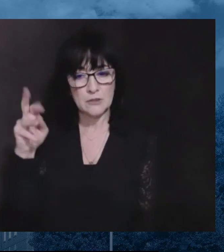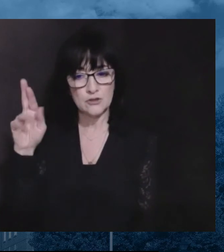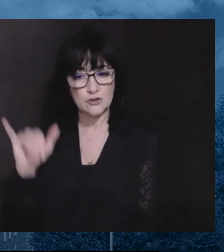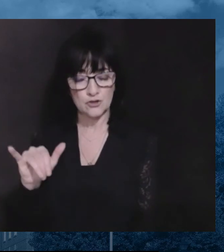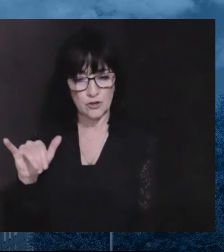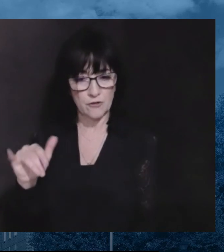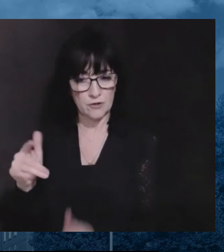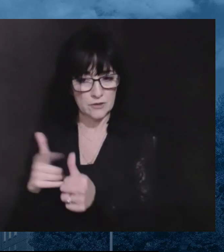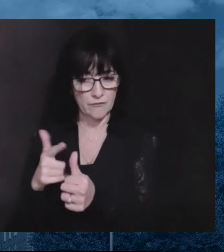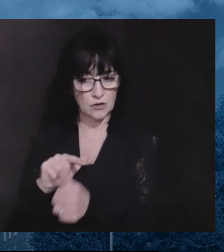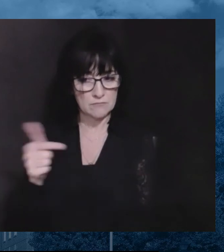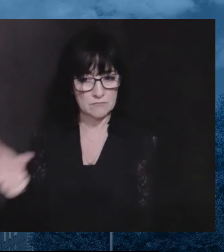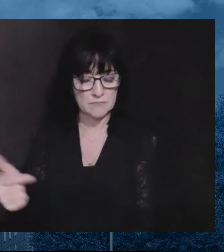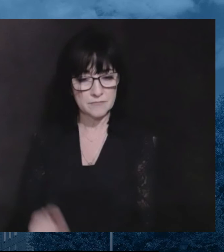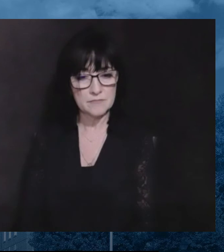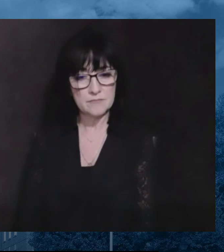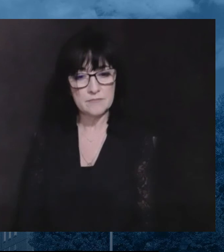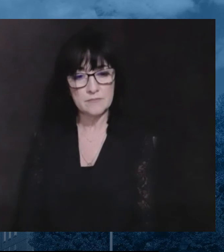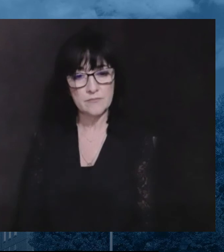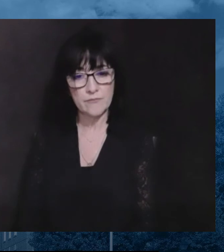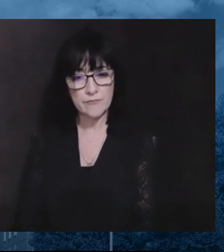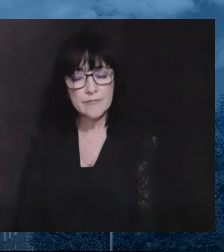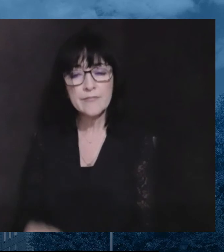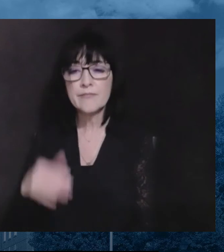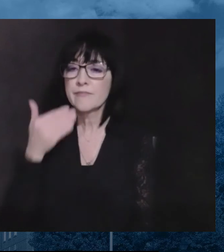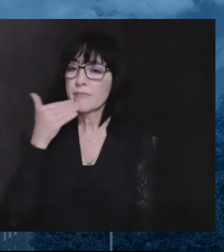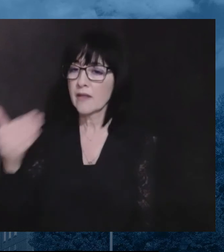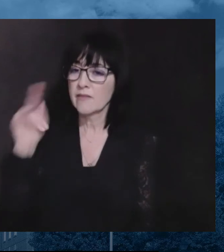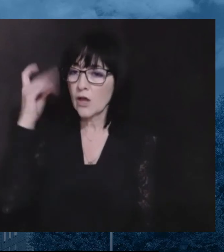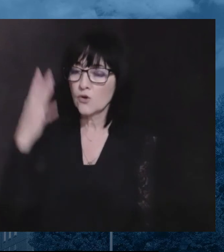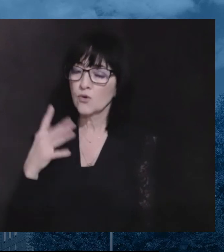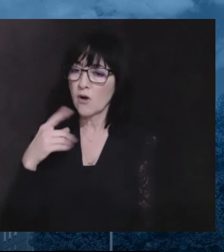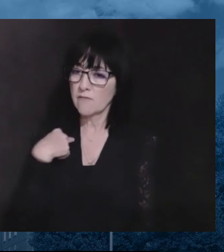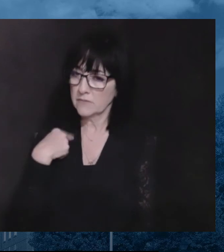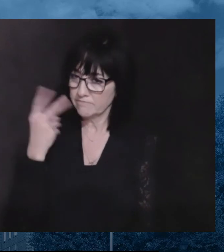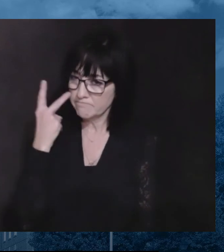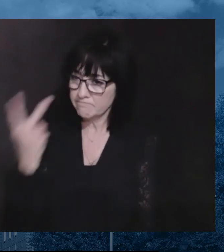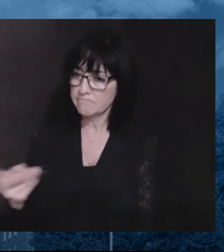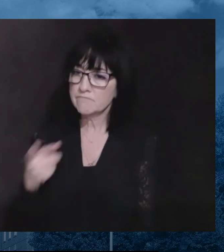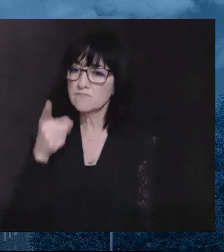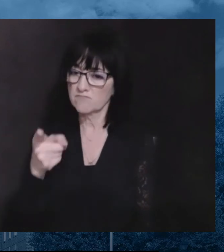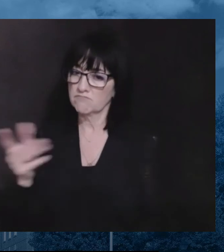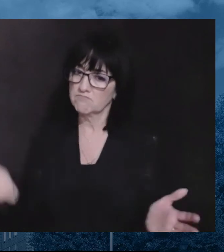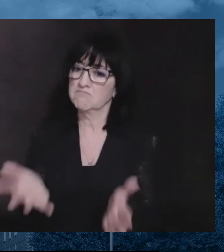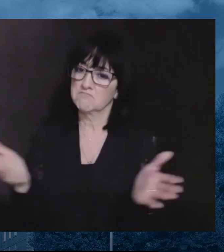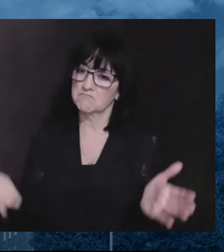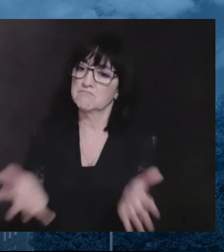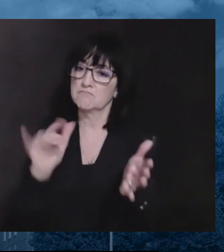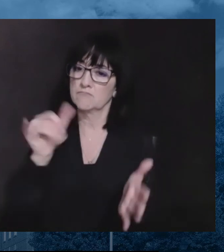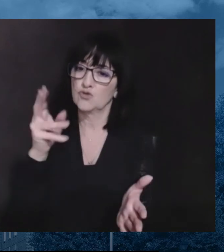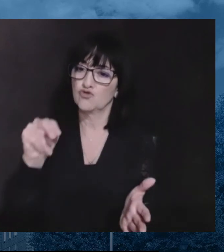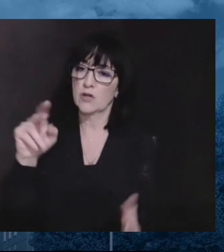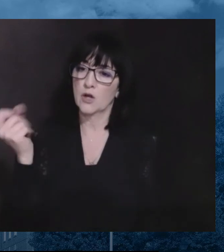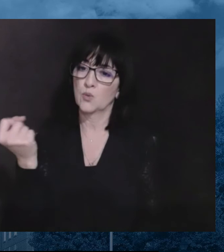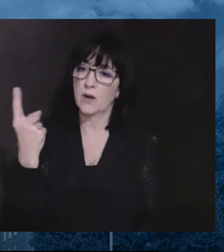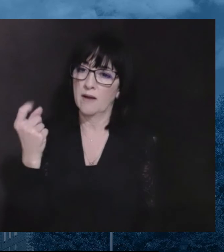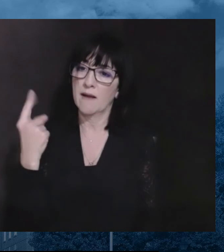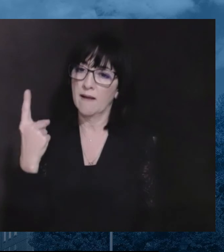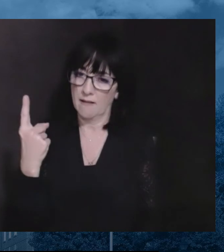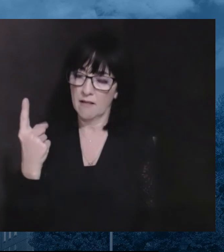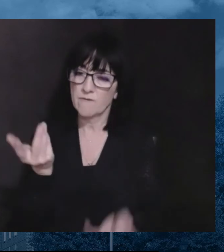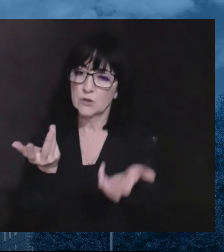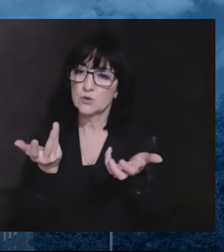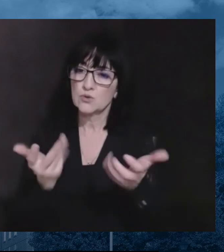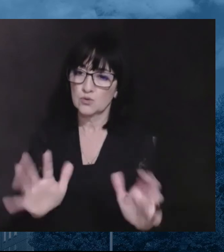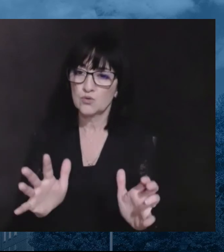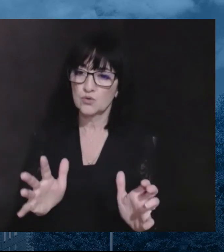Thanks so much, Governor. I'm wondering, as you continue to push for a hybrid return to school on January 11th, whether there are plans to allow for increased capacity